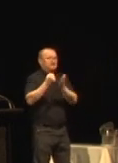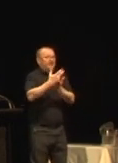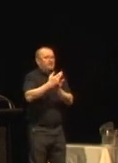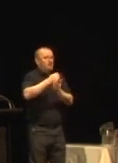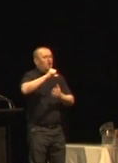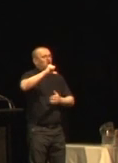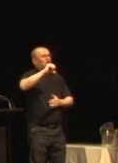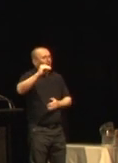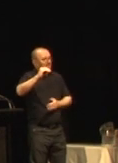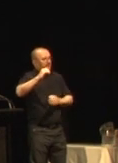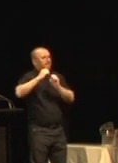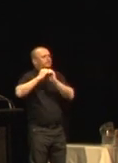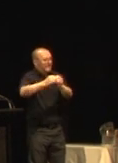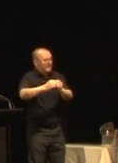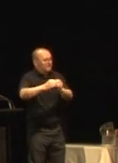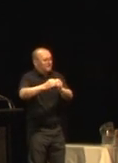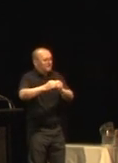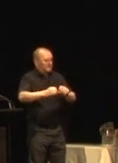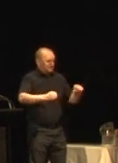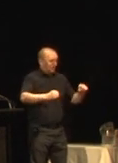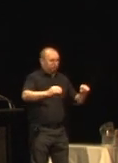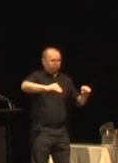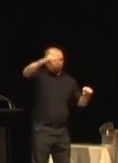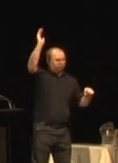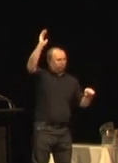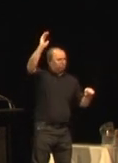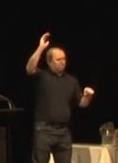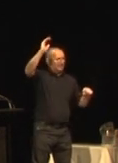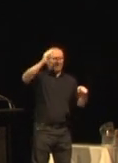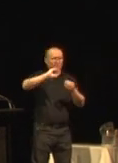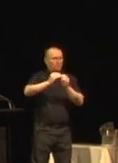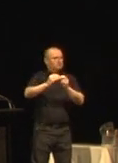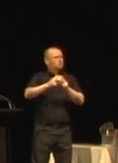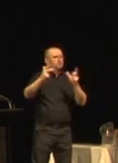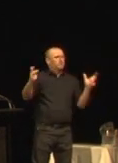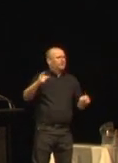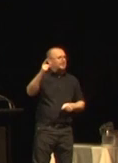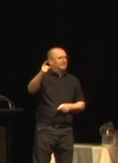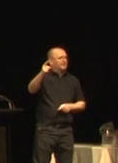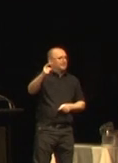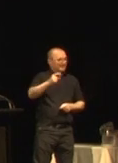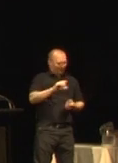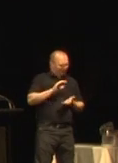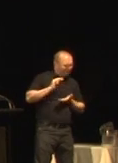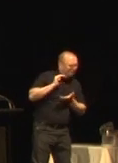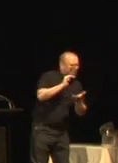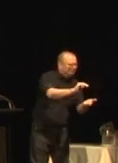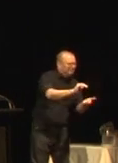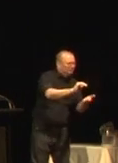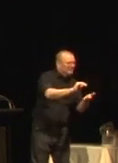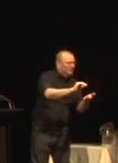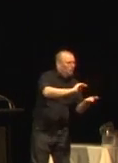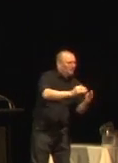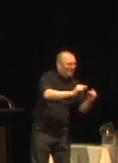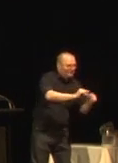couldn't possibly hope to make a dent on that size of a problem with a few